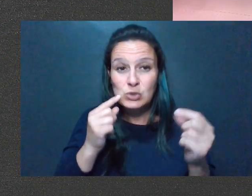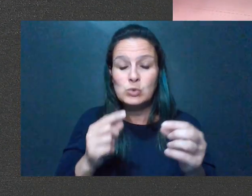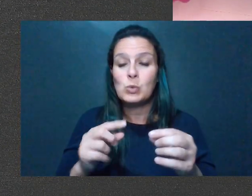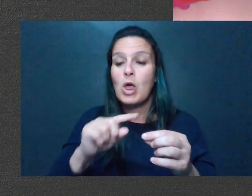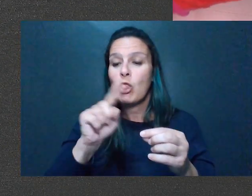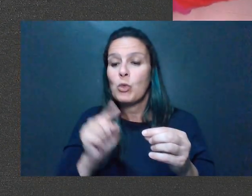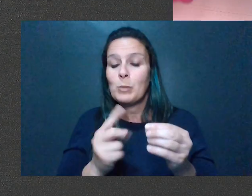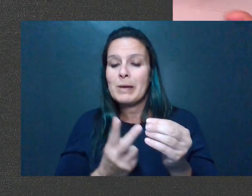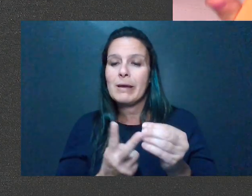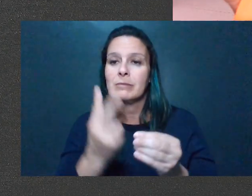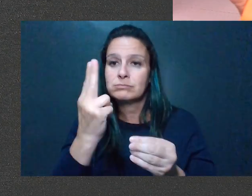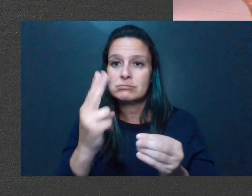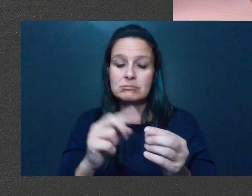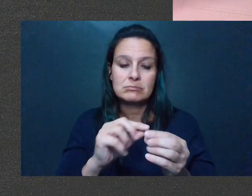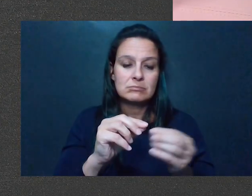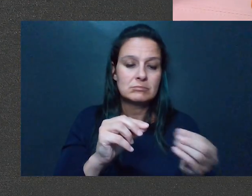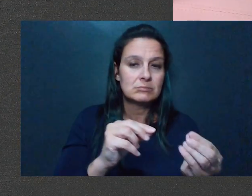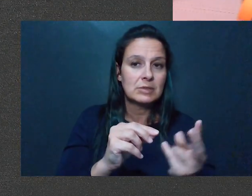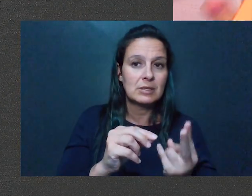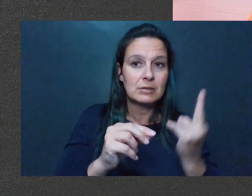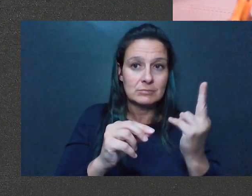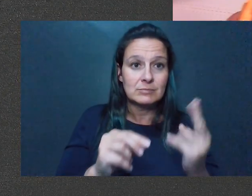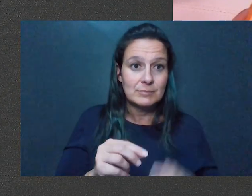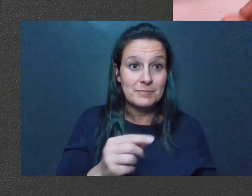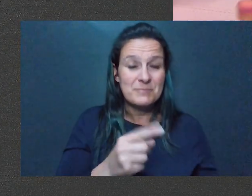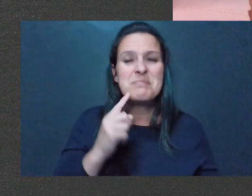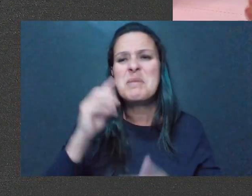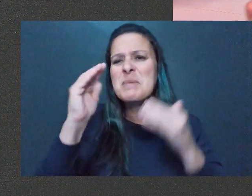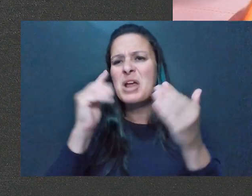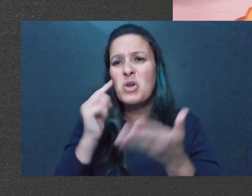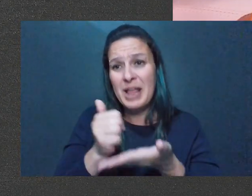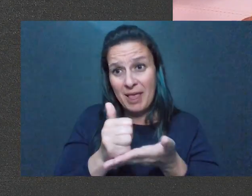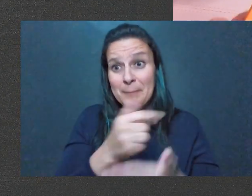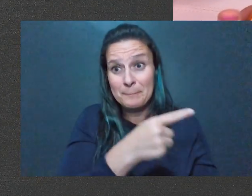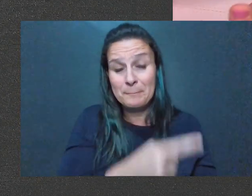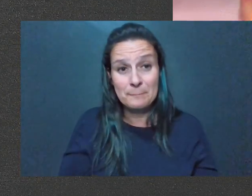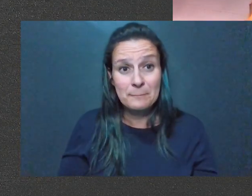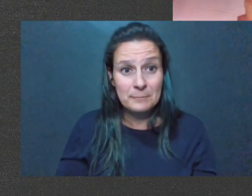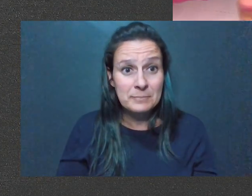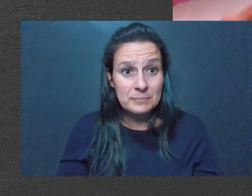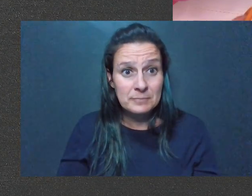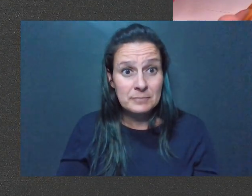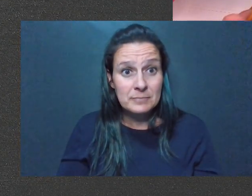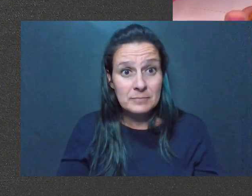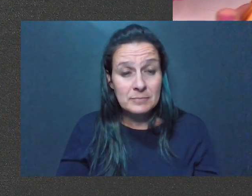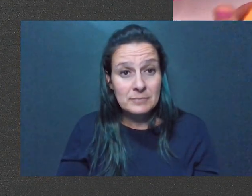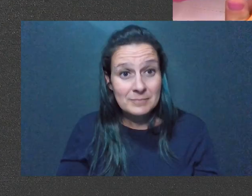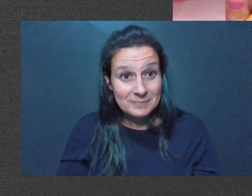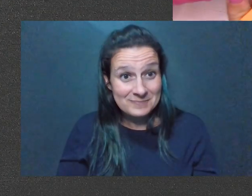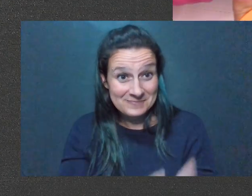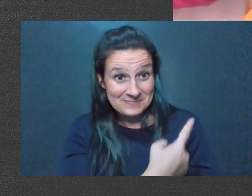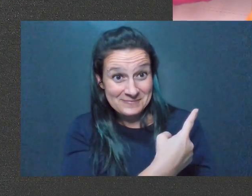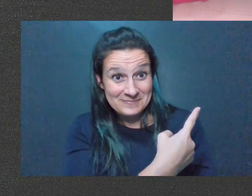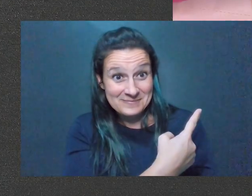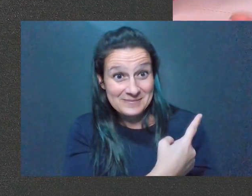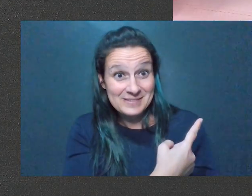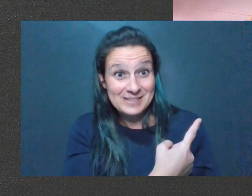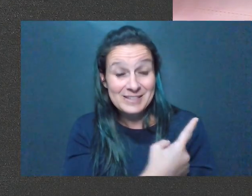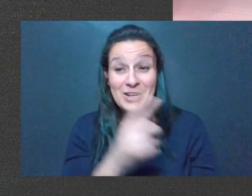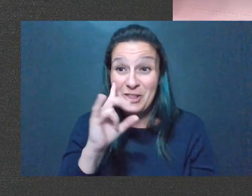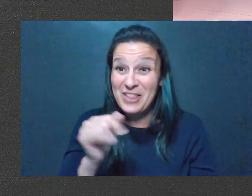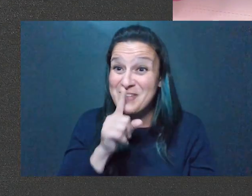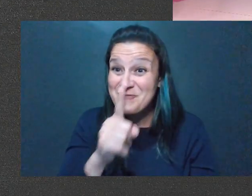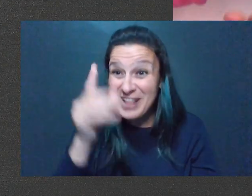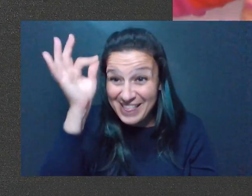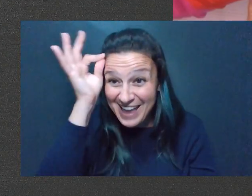through, and you might need a grown-up to help you with this too, and just trim those loops right like that. Just cut them. So now it's starting to look like real